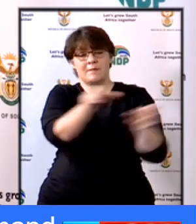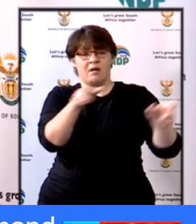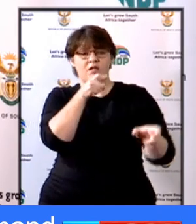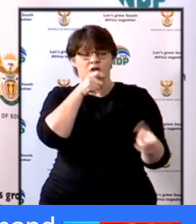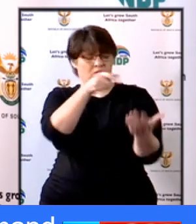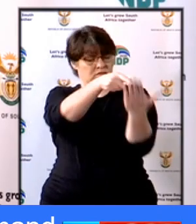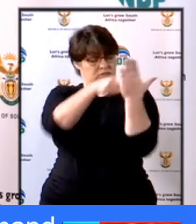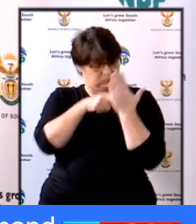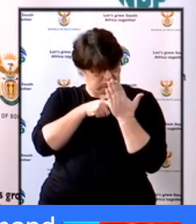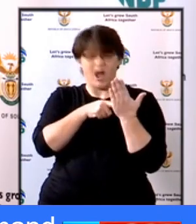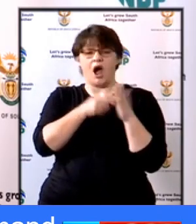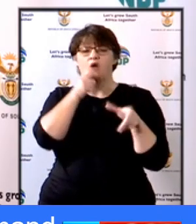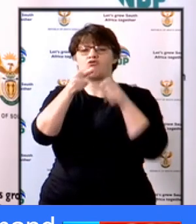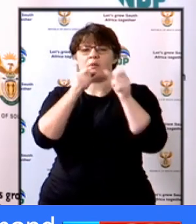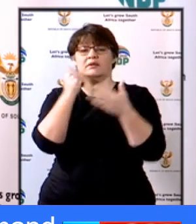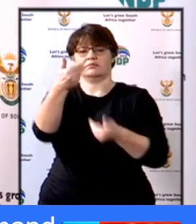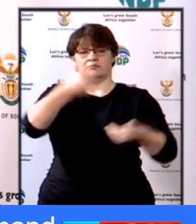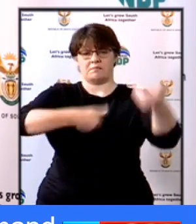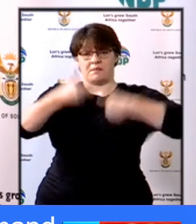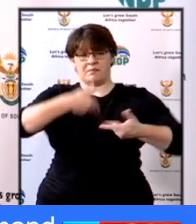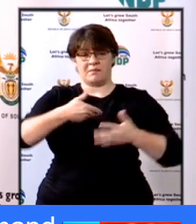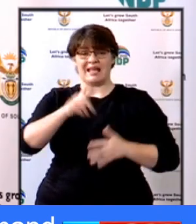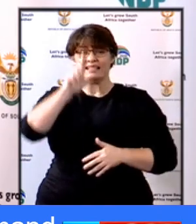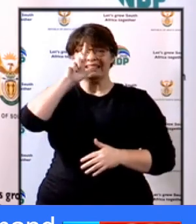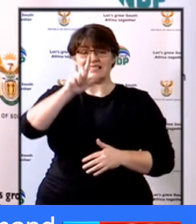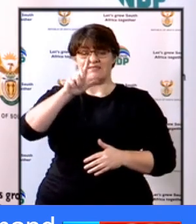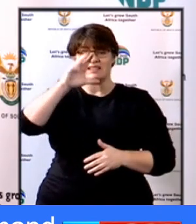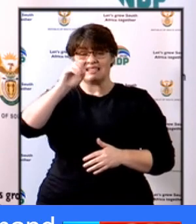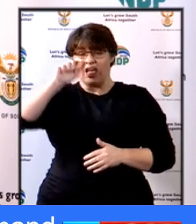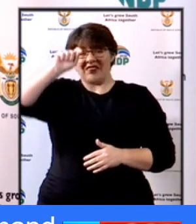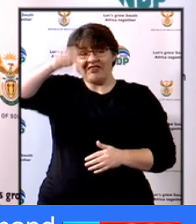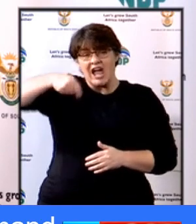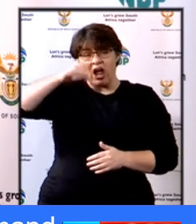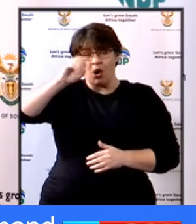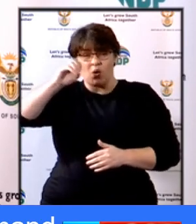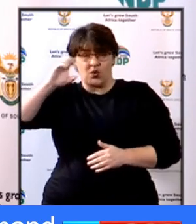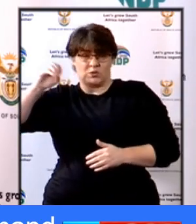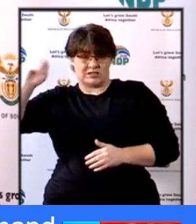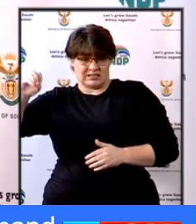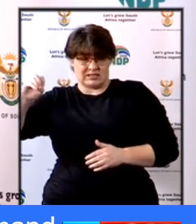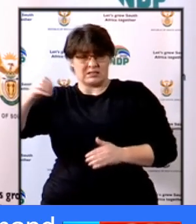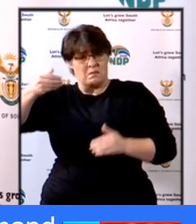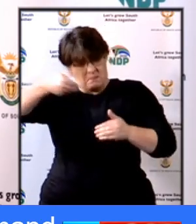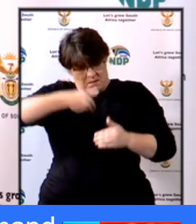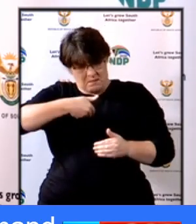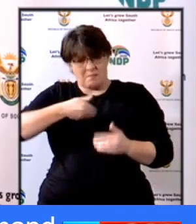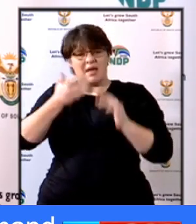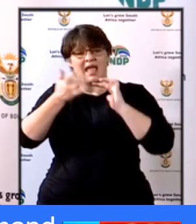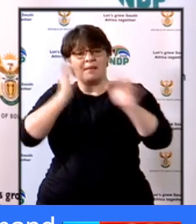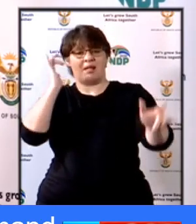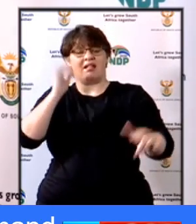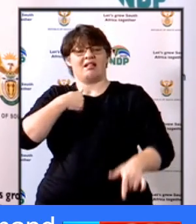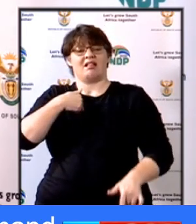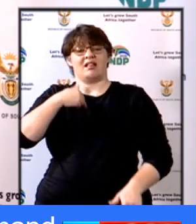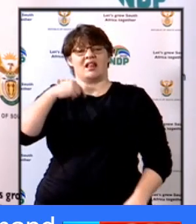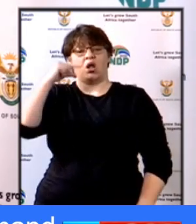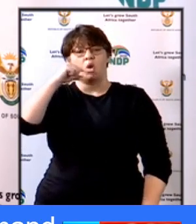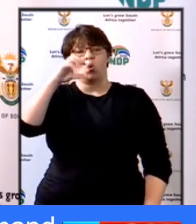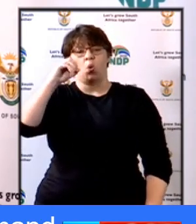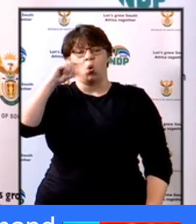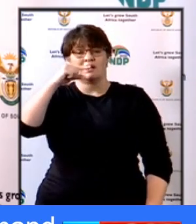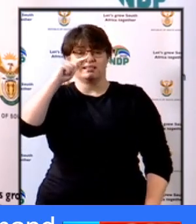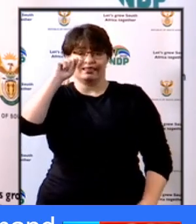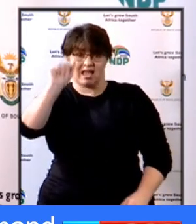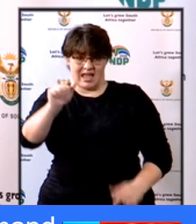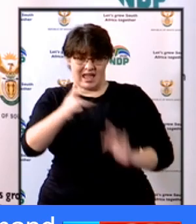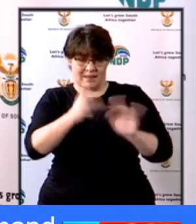comment. More than 70,000 comments were received on the COCT email addresses, and we had close to